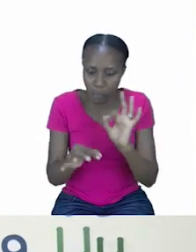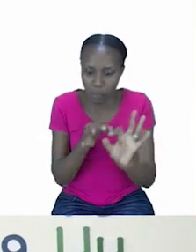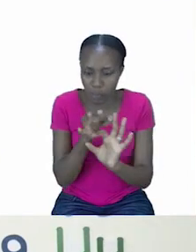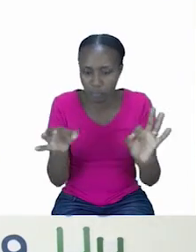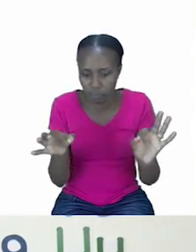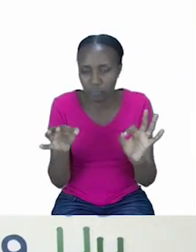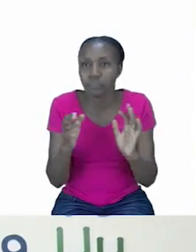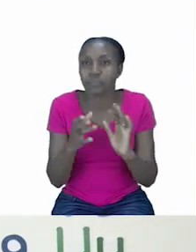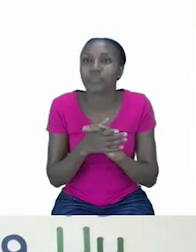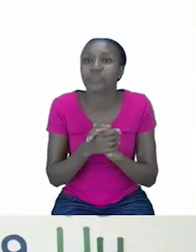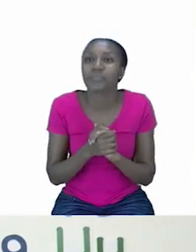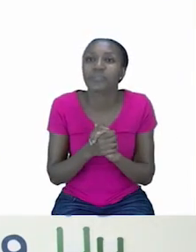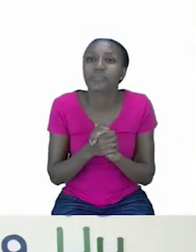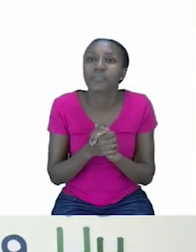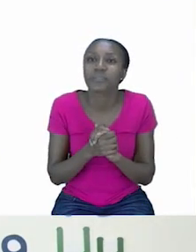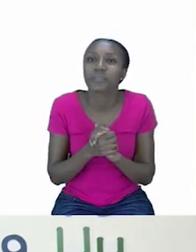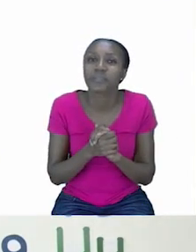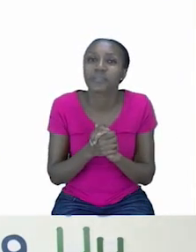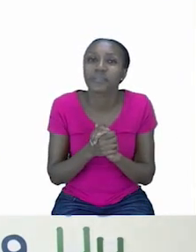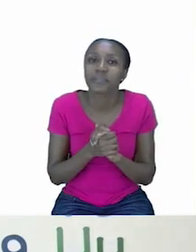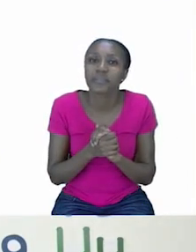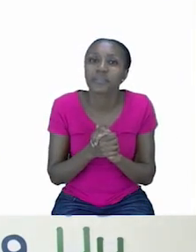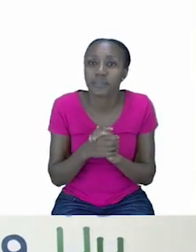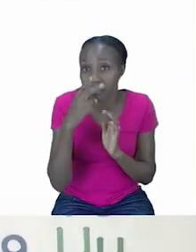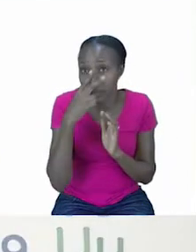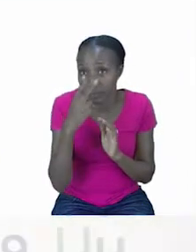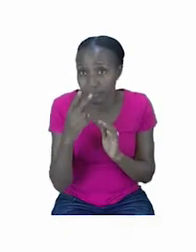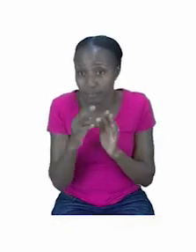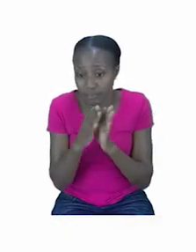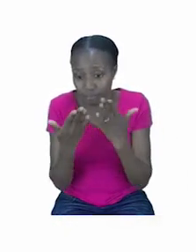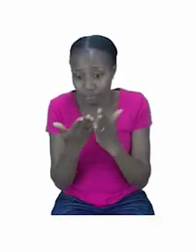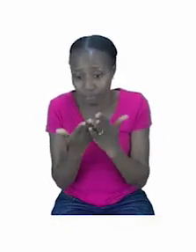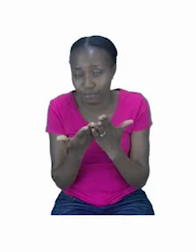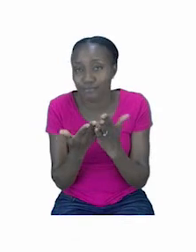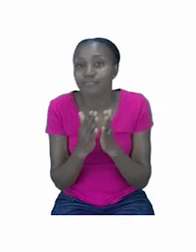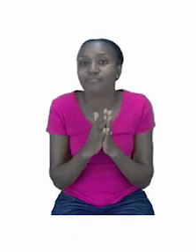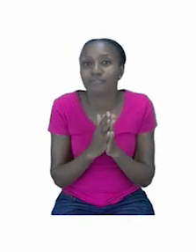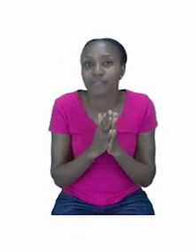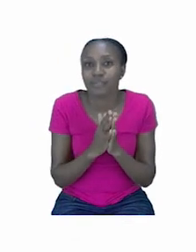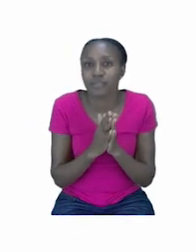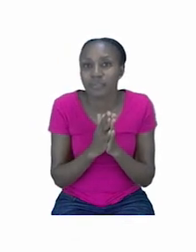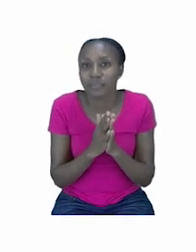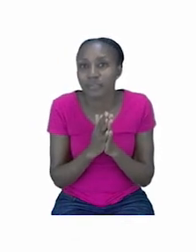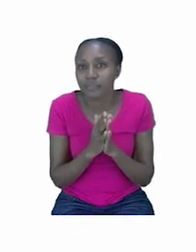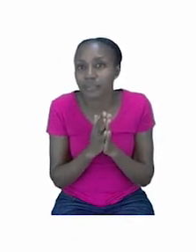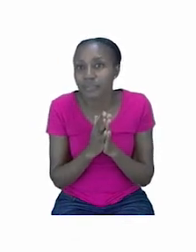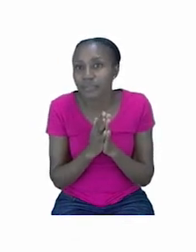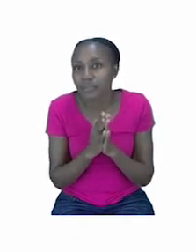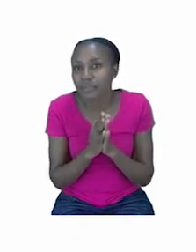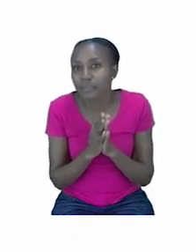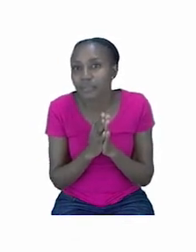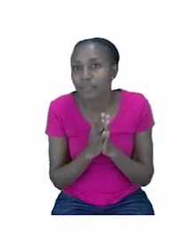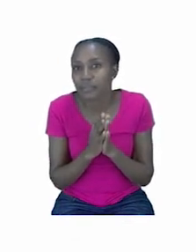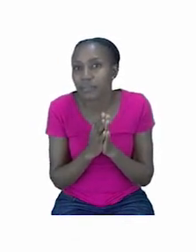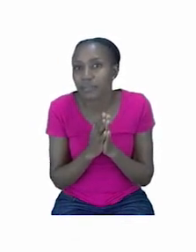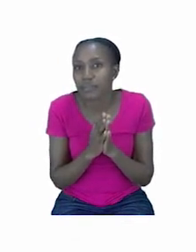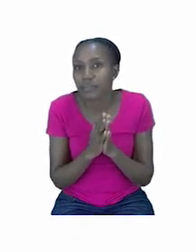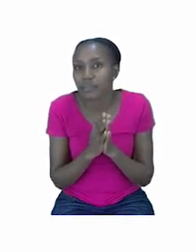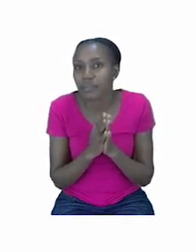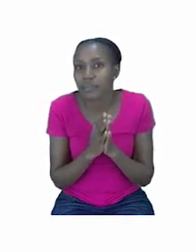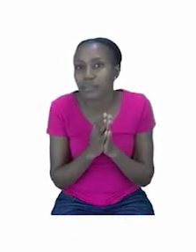Now, let's go back into our exercise. It now says that we must decorate